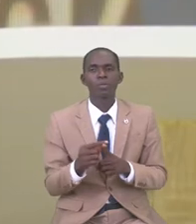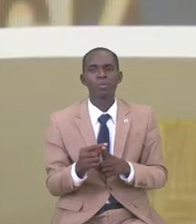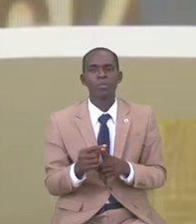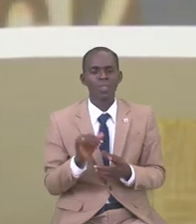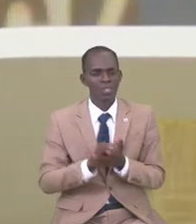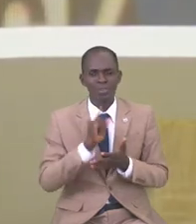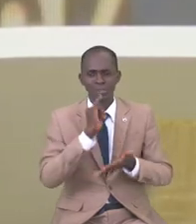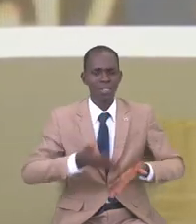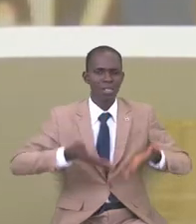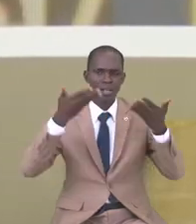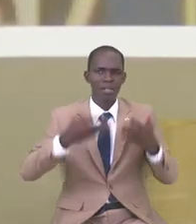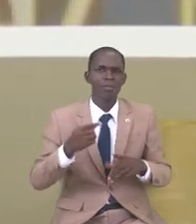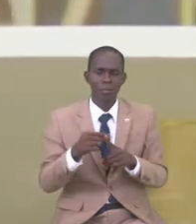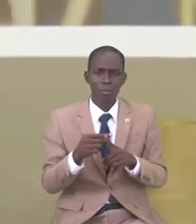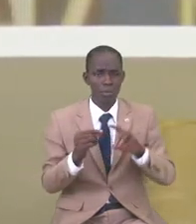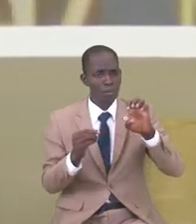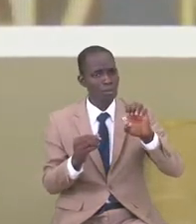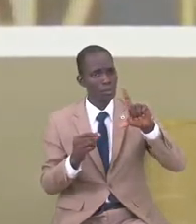heavy. Elijah,